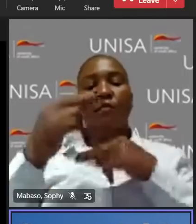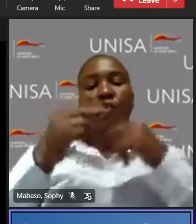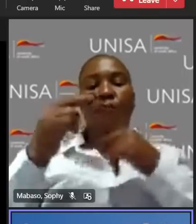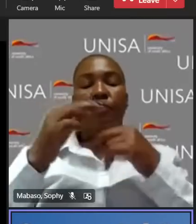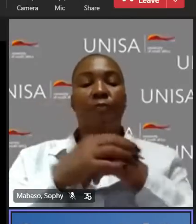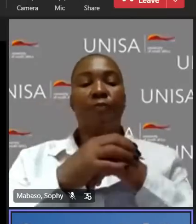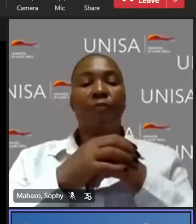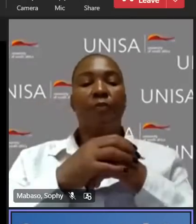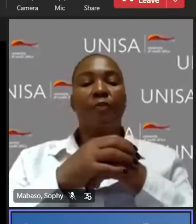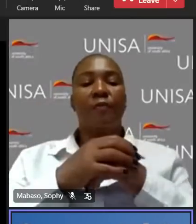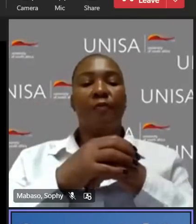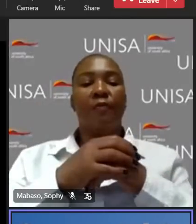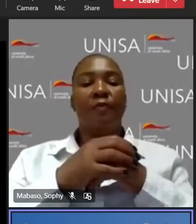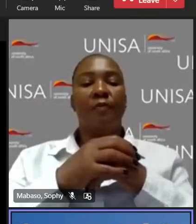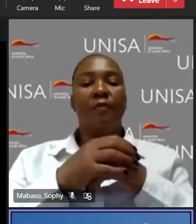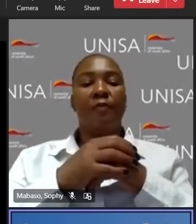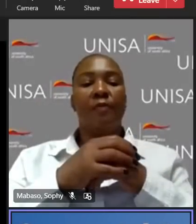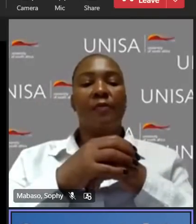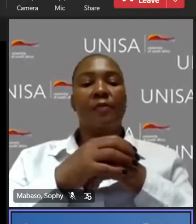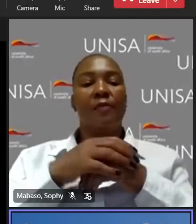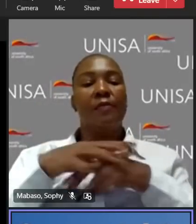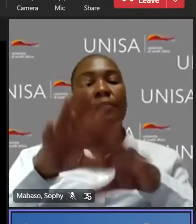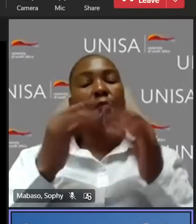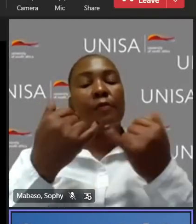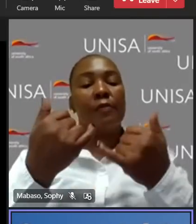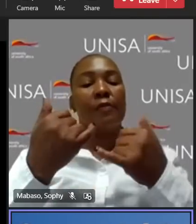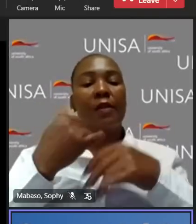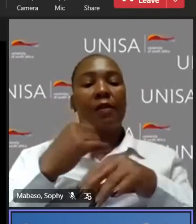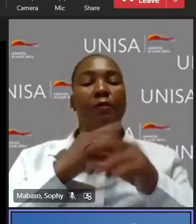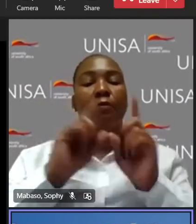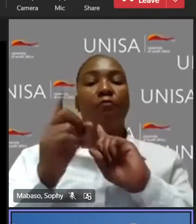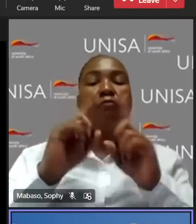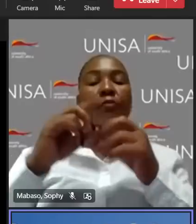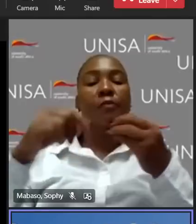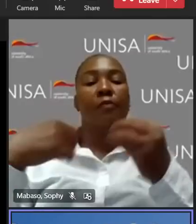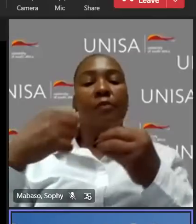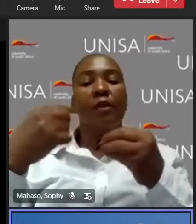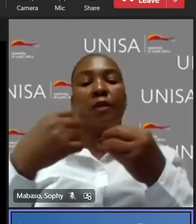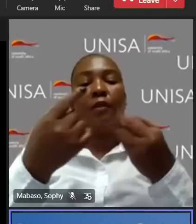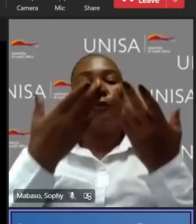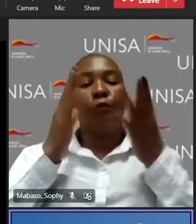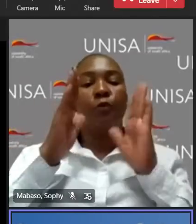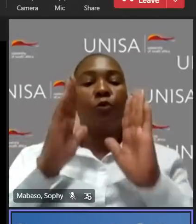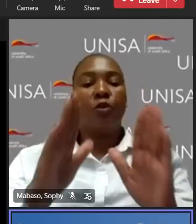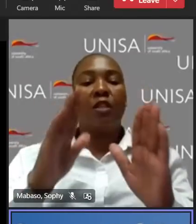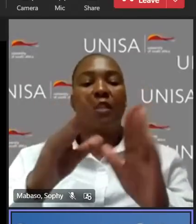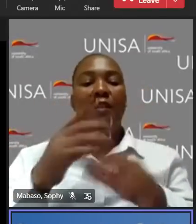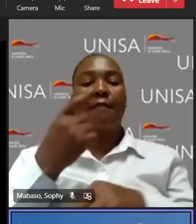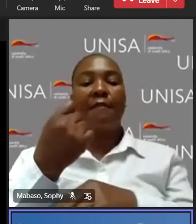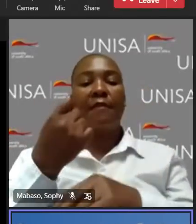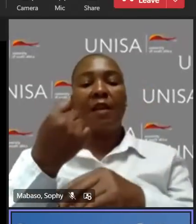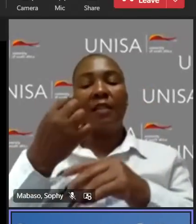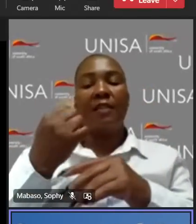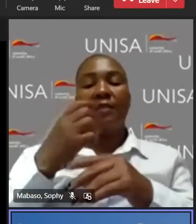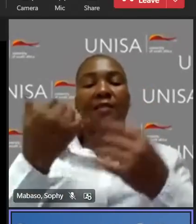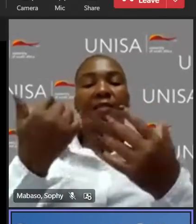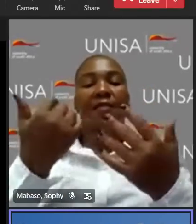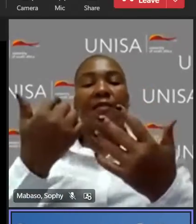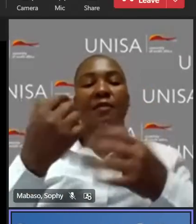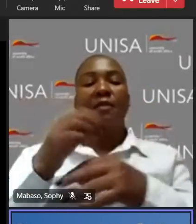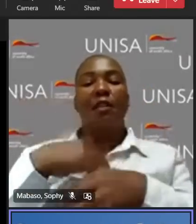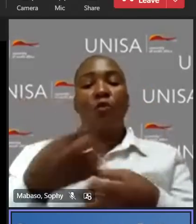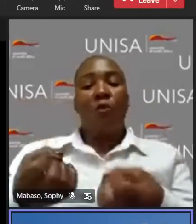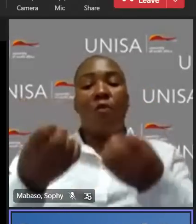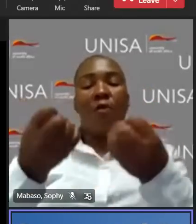Yeah, I'm here to talk about the student funding schemes that we offer